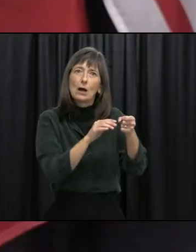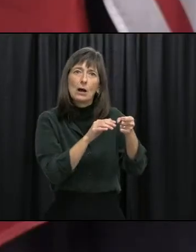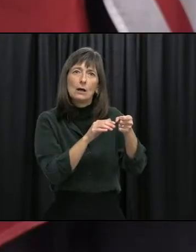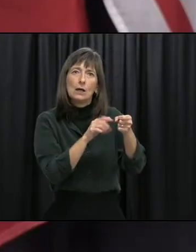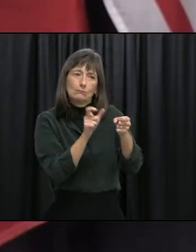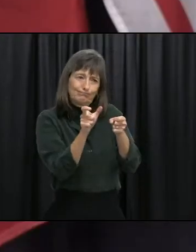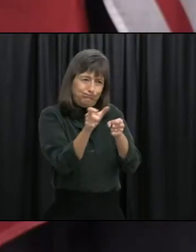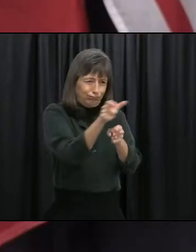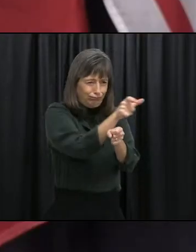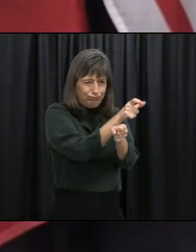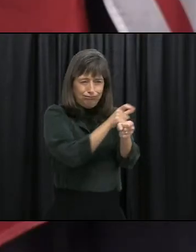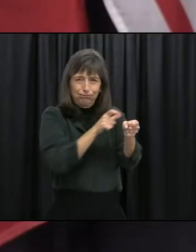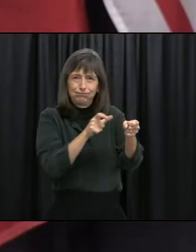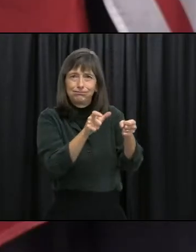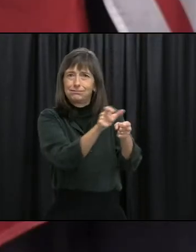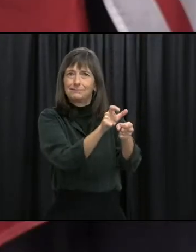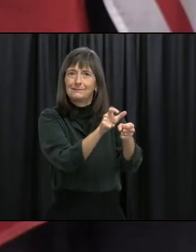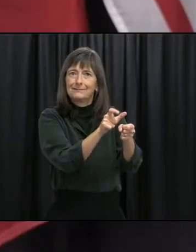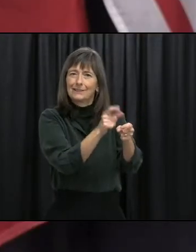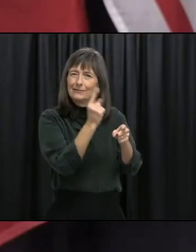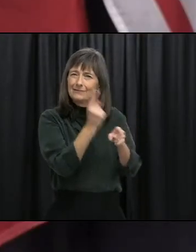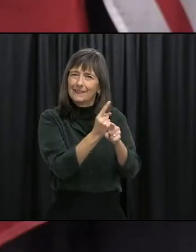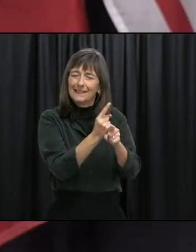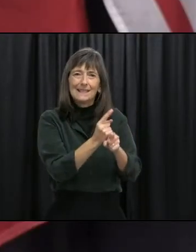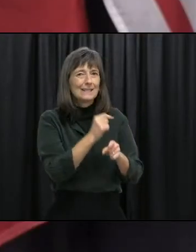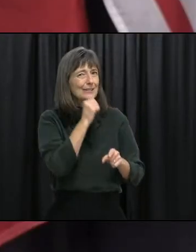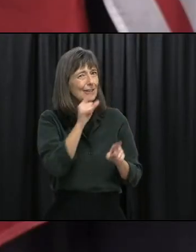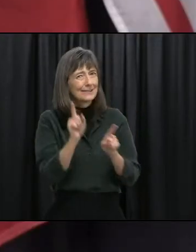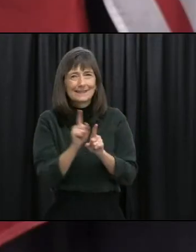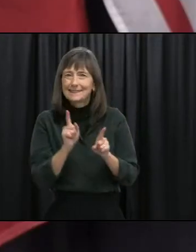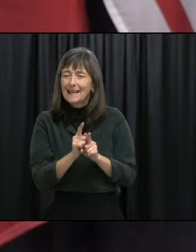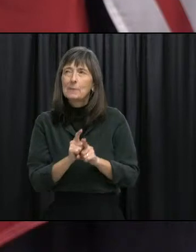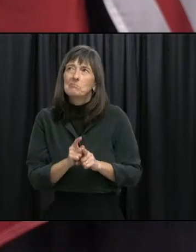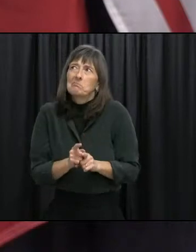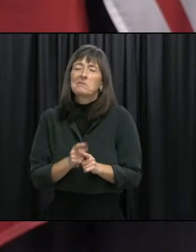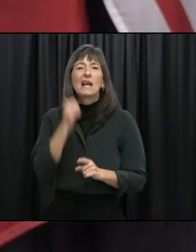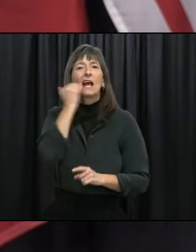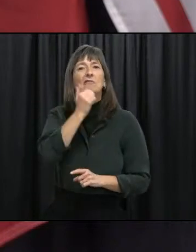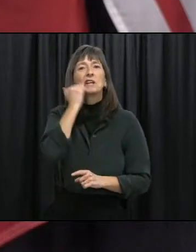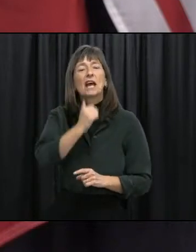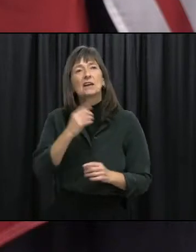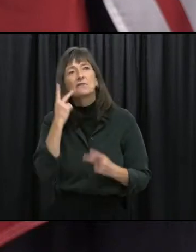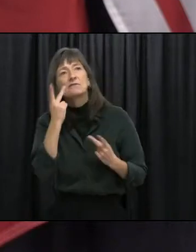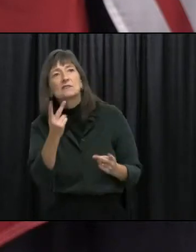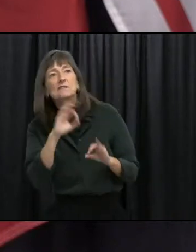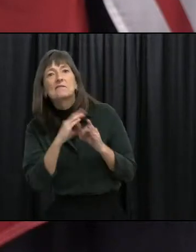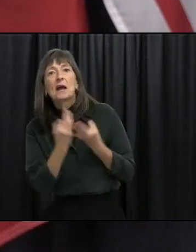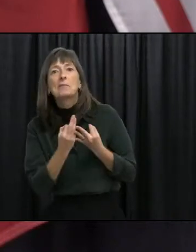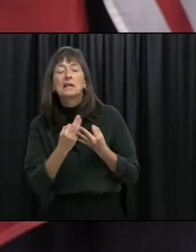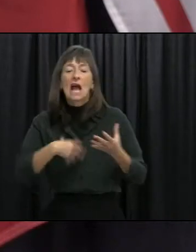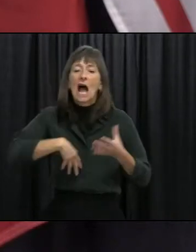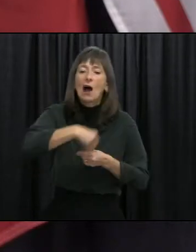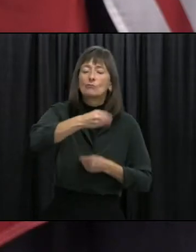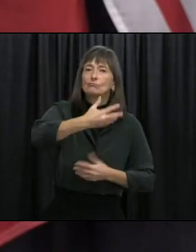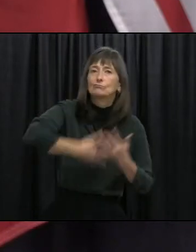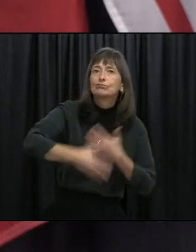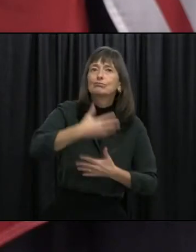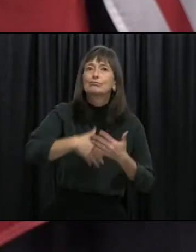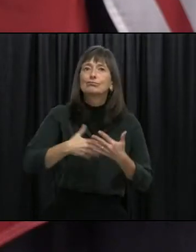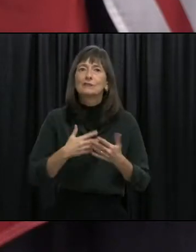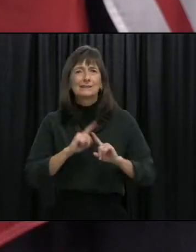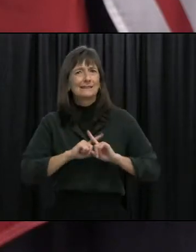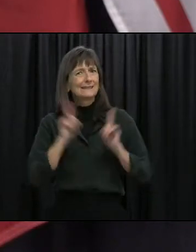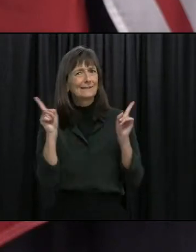environment that you would see for a more casual traveller, shall we say. Those people travelling for